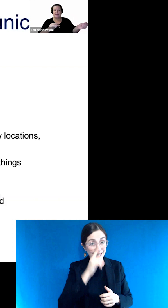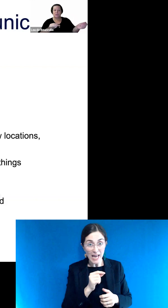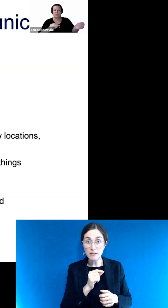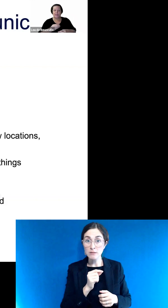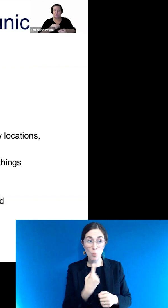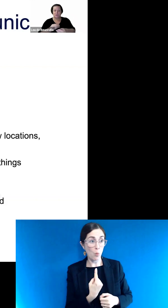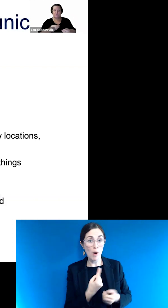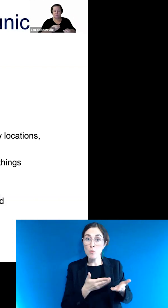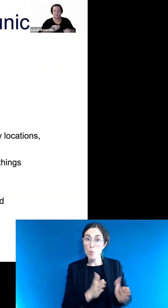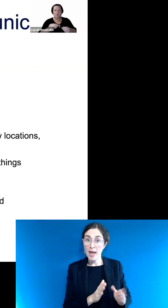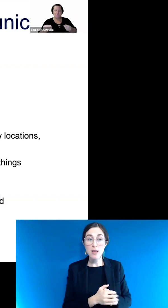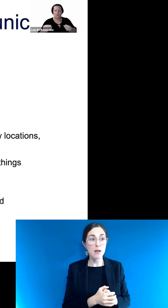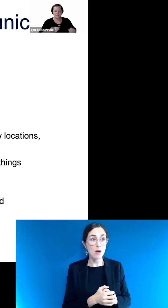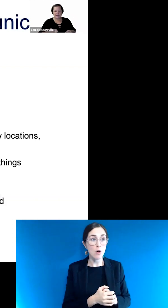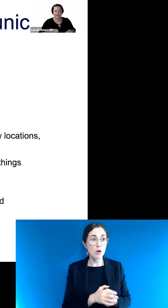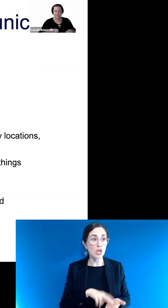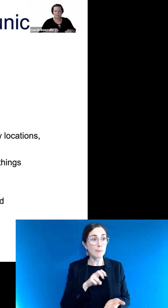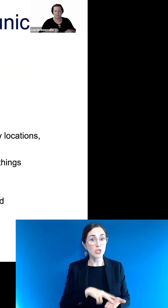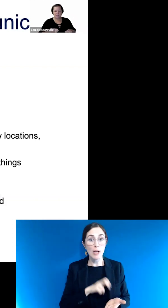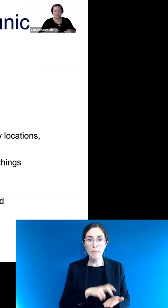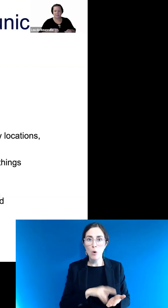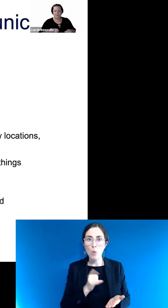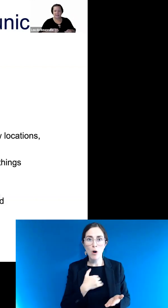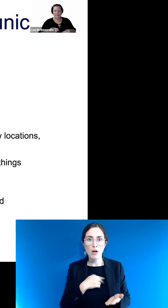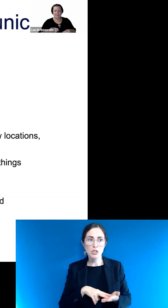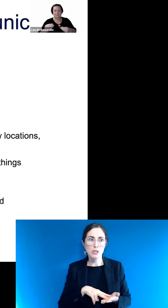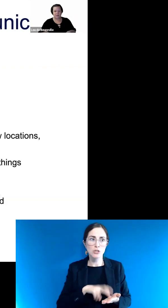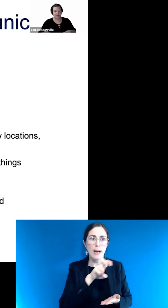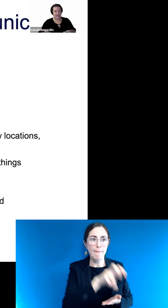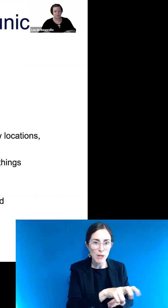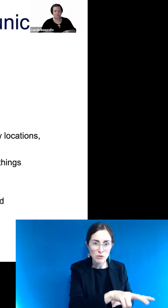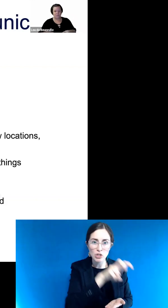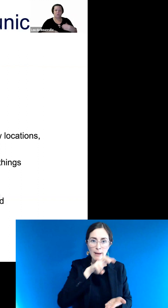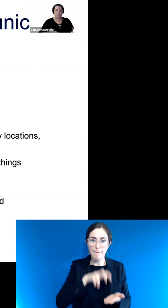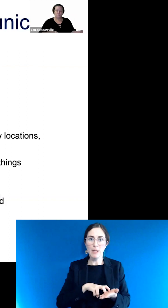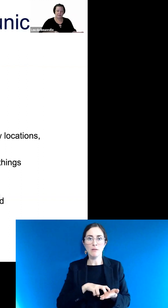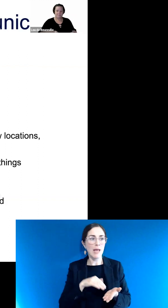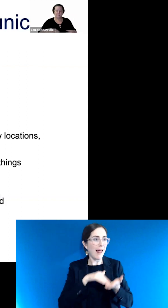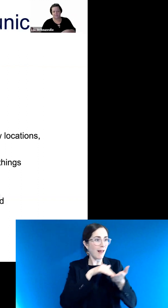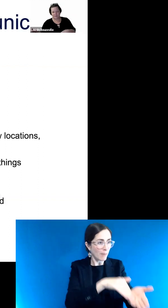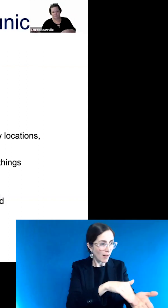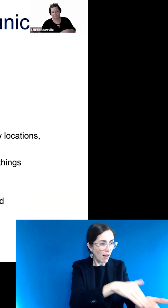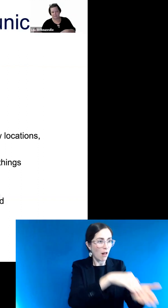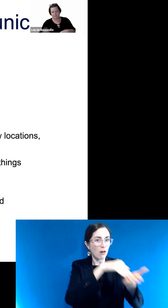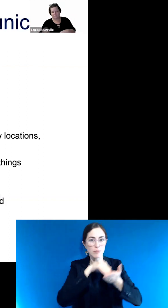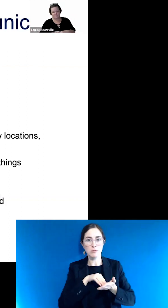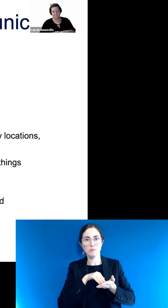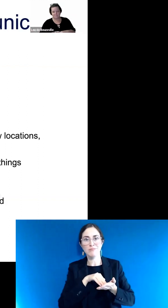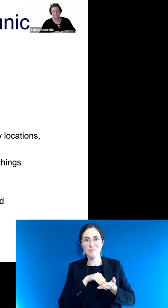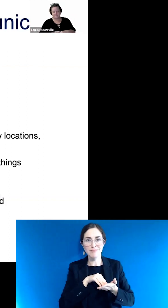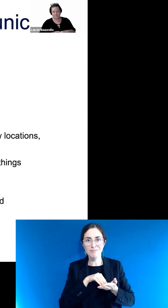will change direction or orientation to say different locations or who did something, who it's being done